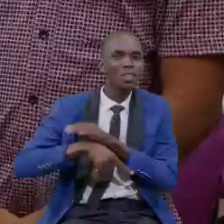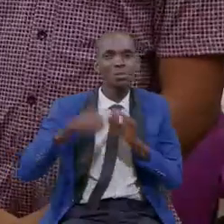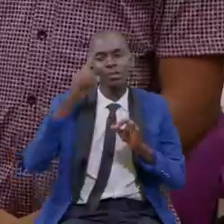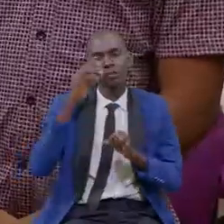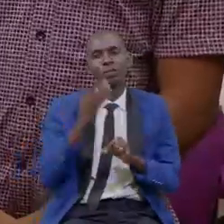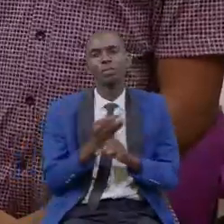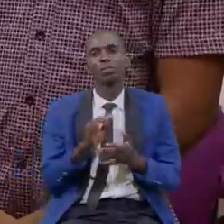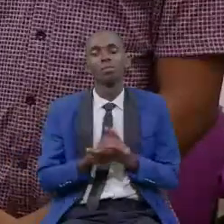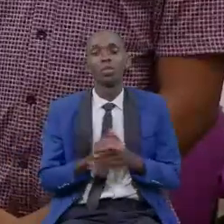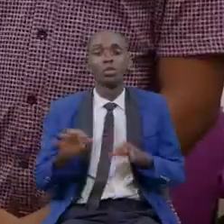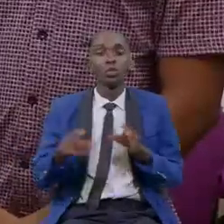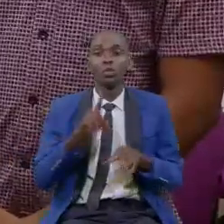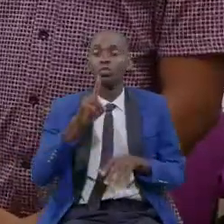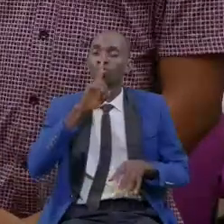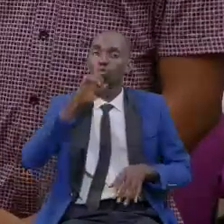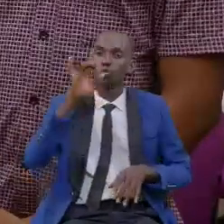Do you really have conviction